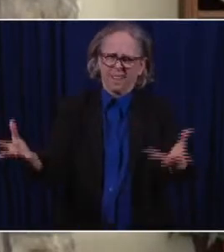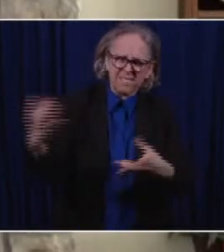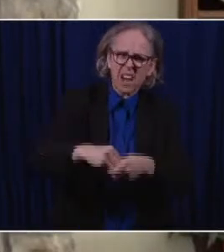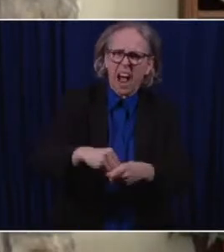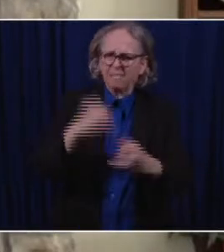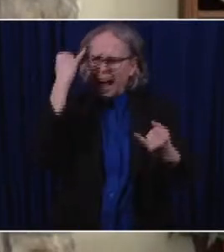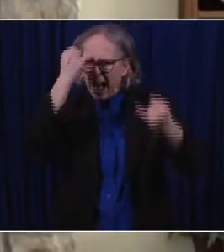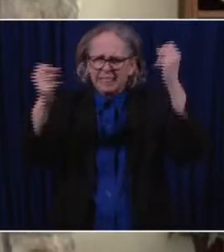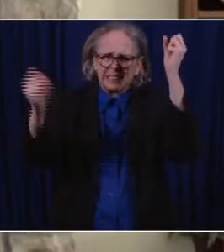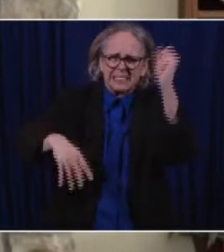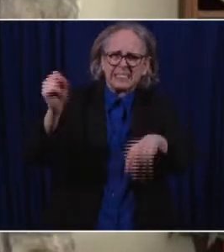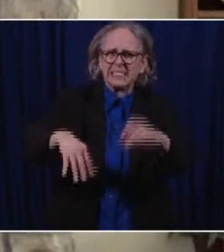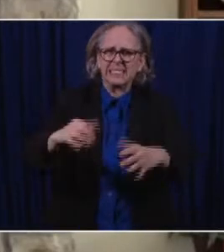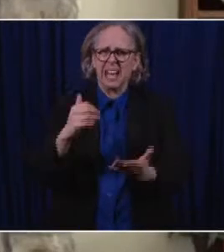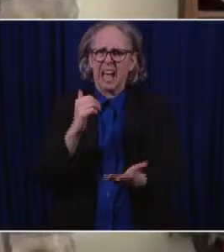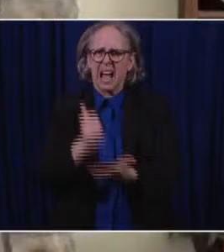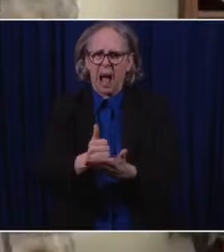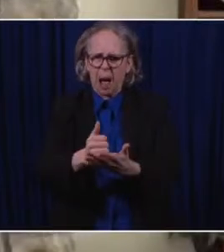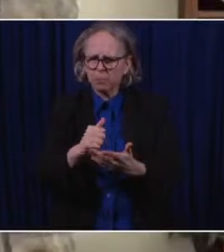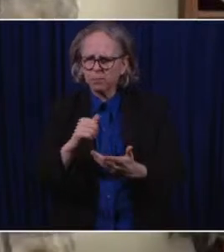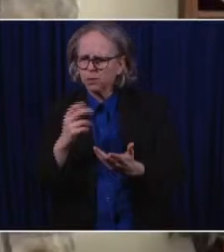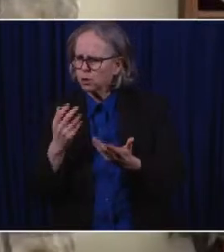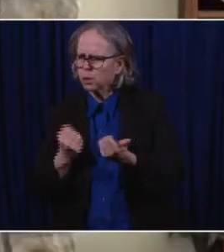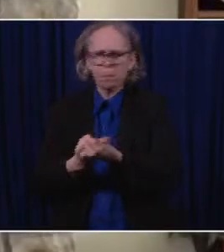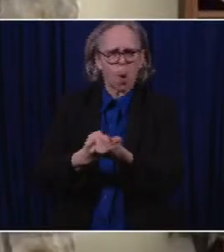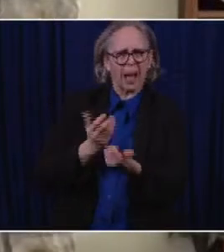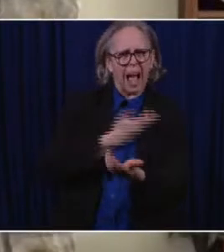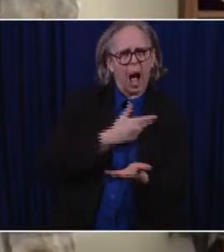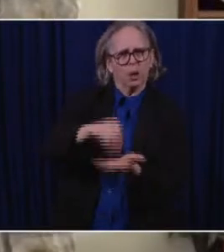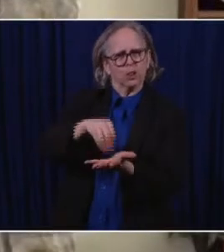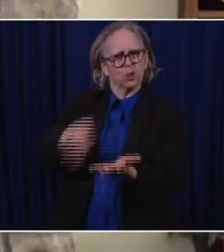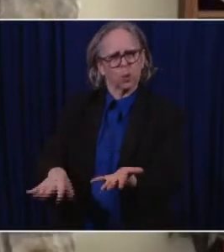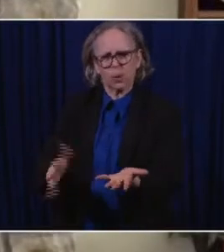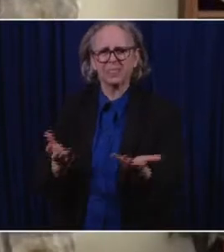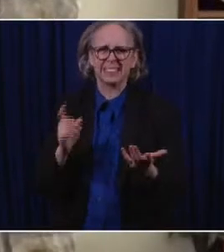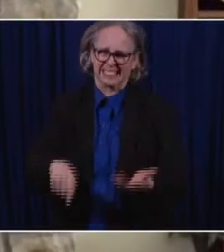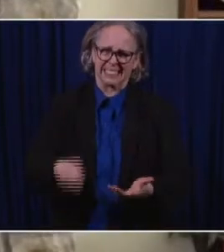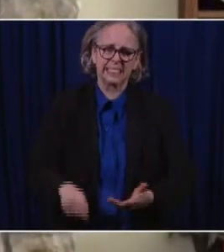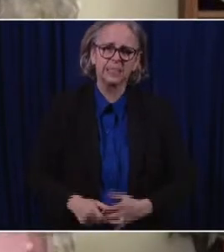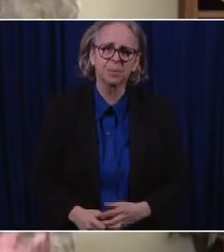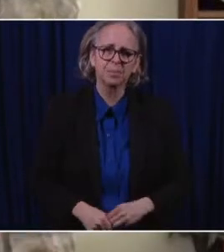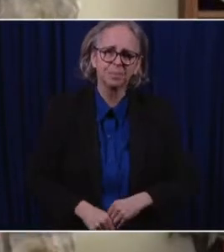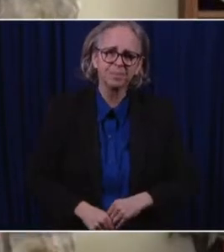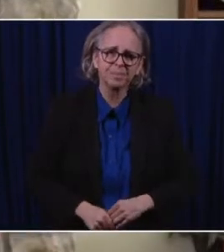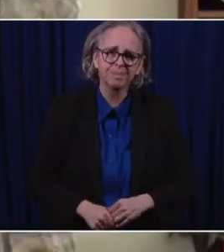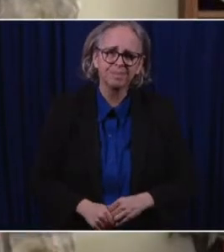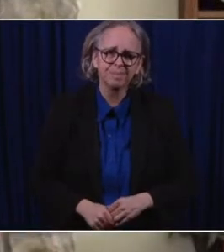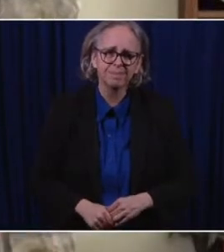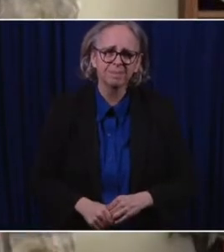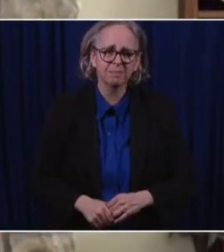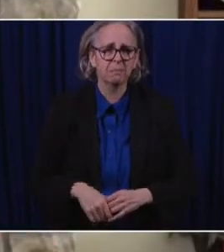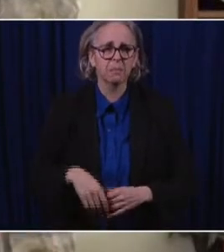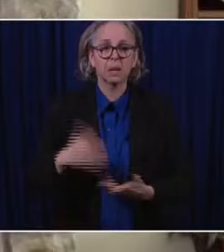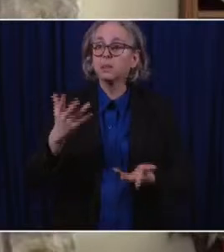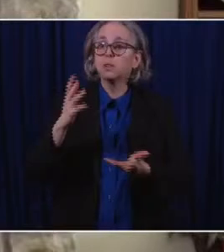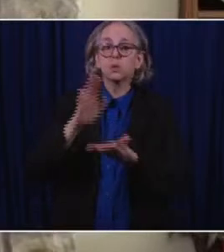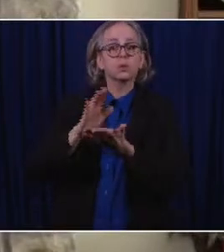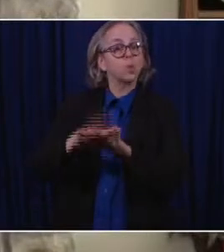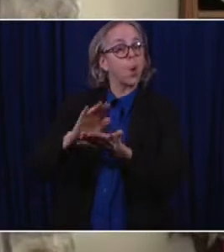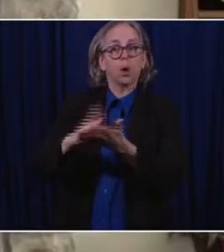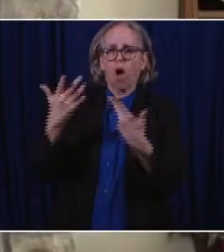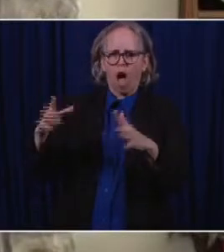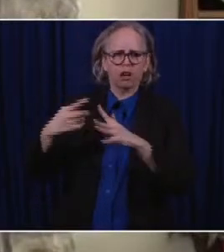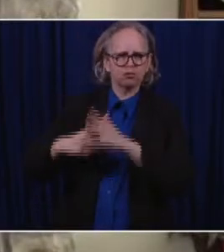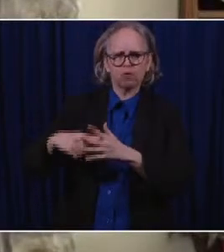needed. And so we're kicking that discussion off today. Some places have already kicked it off, but kicking it off at